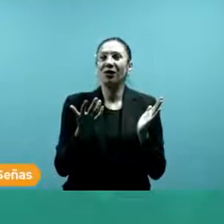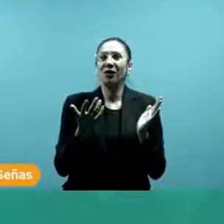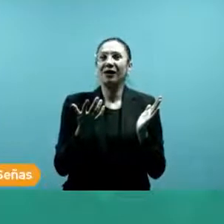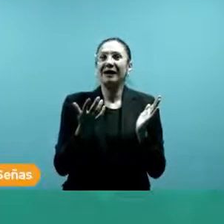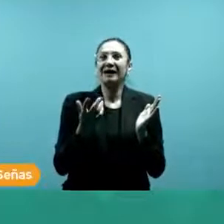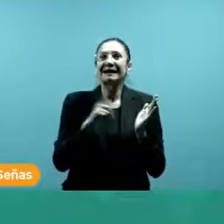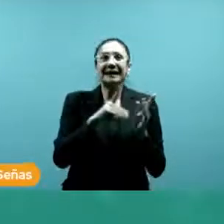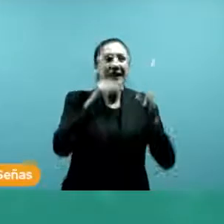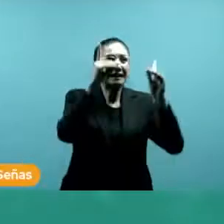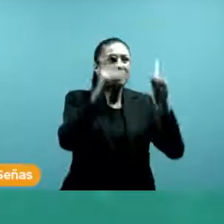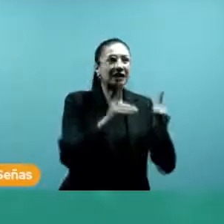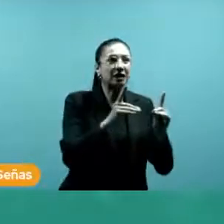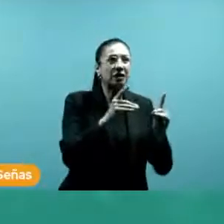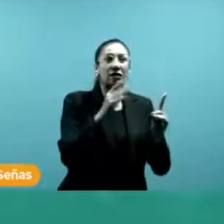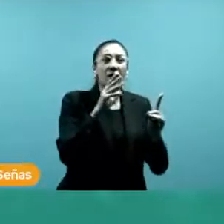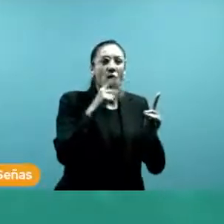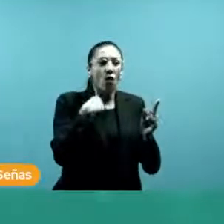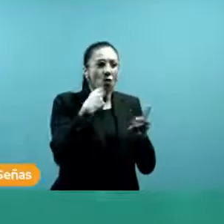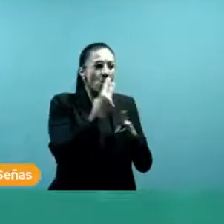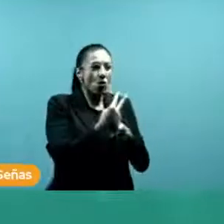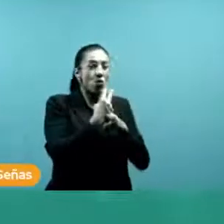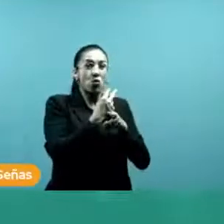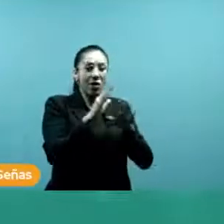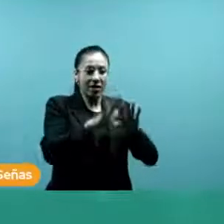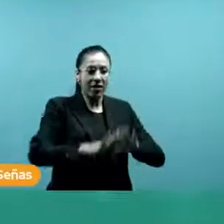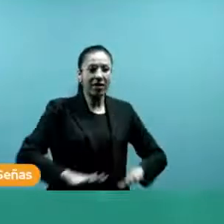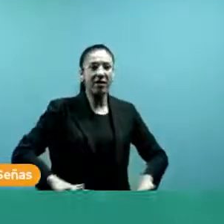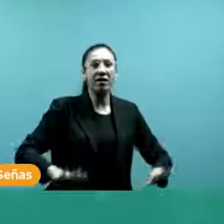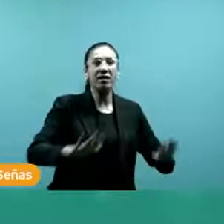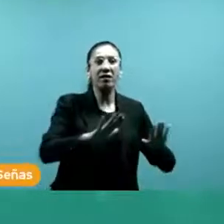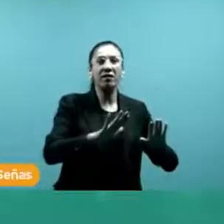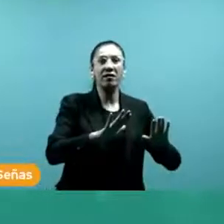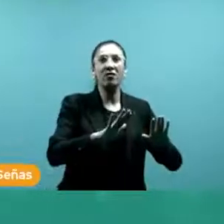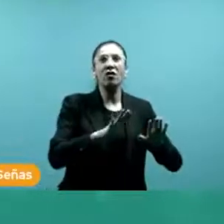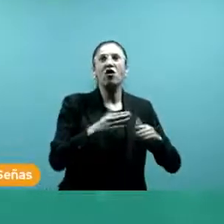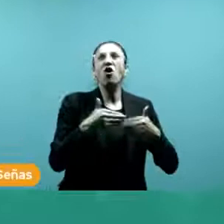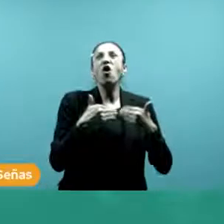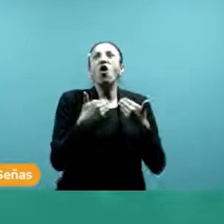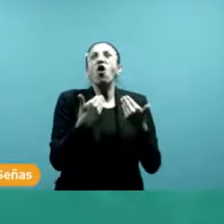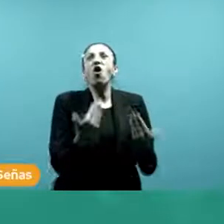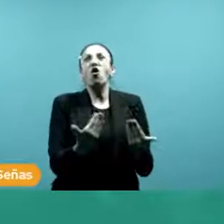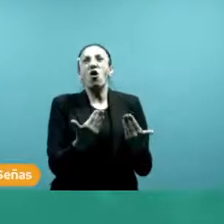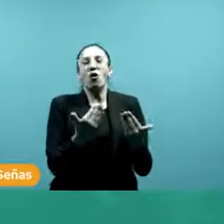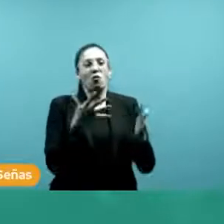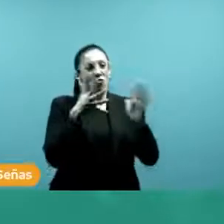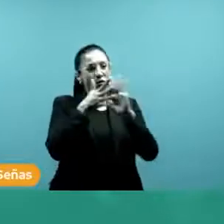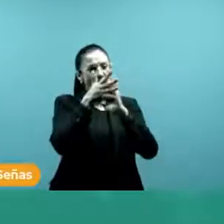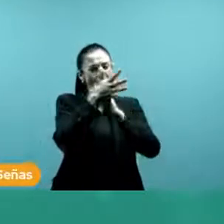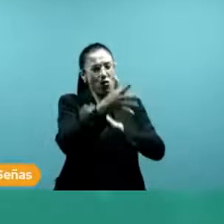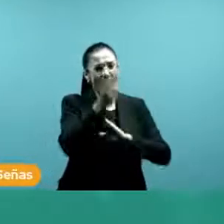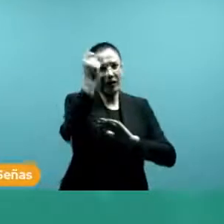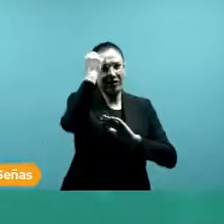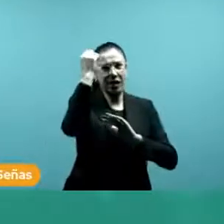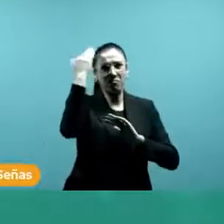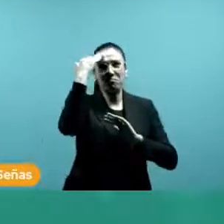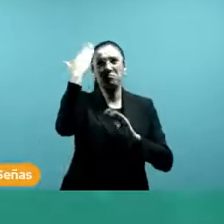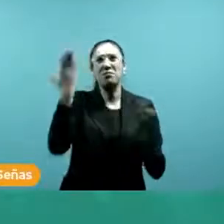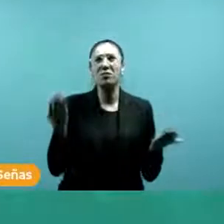liberation to turn the site of the former camp into a museum, into a